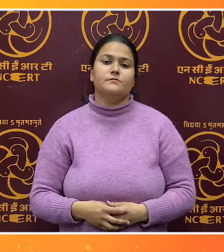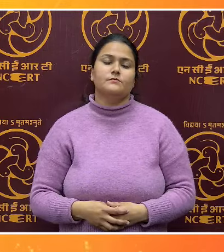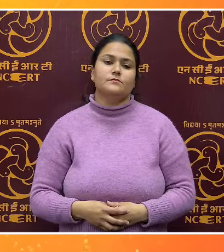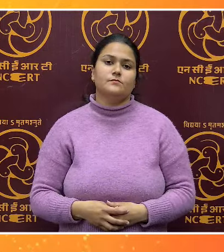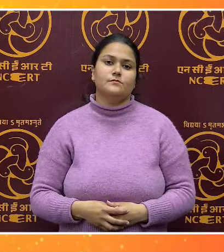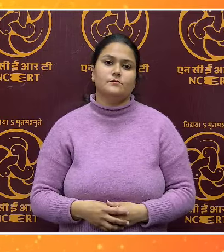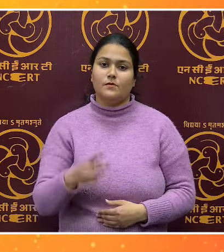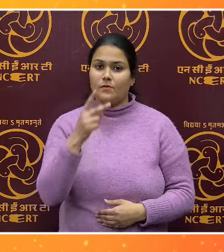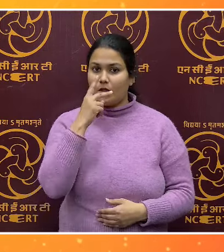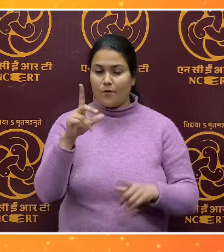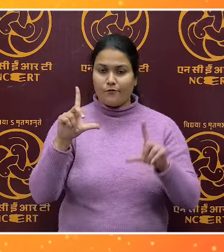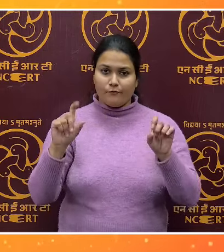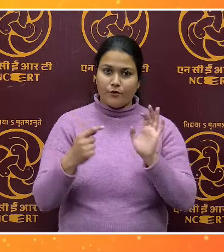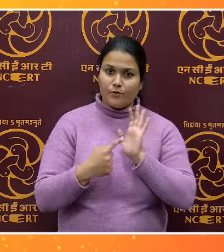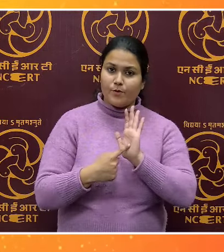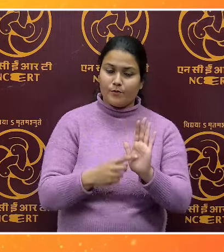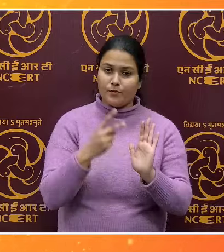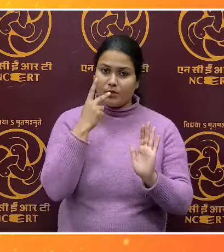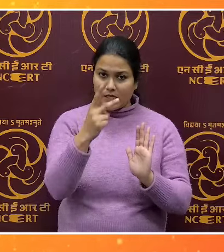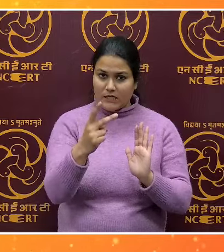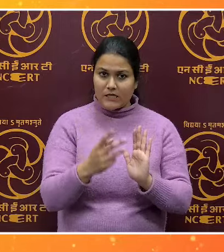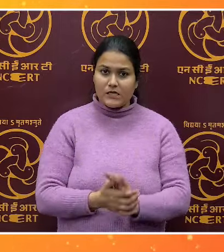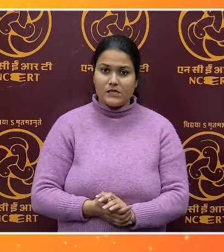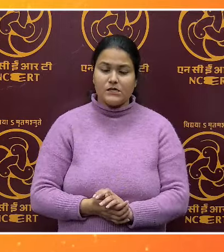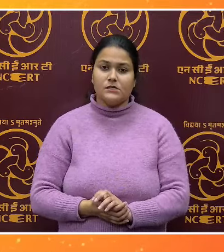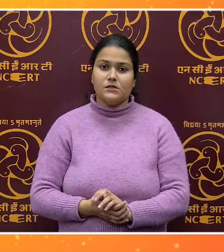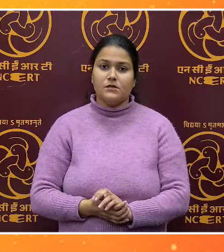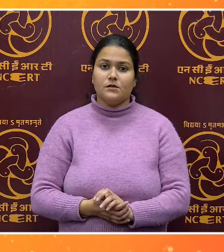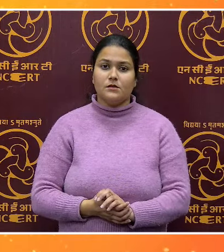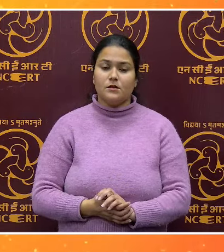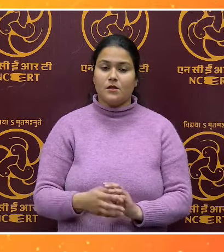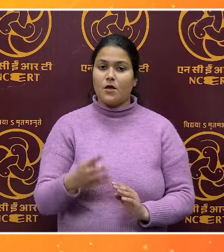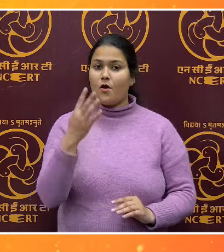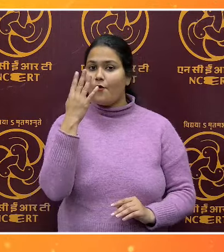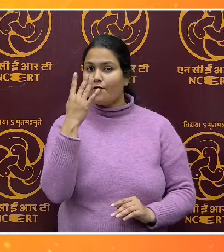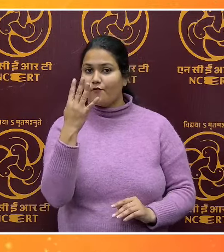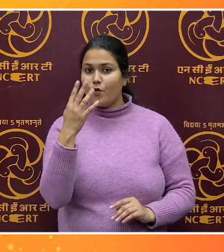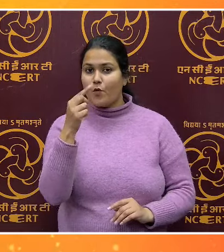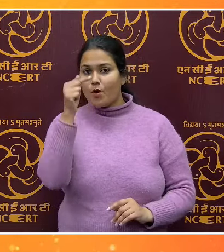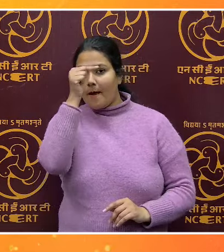We can look at the picture. Here is the 4 coordinate bond.